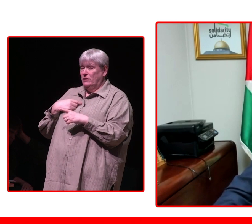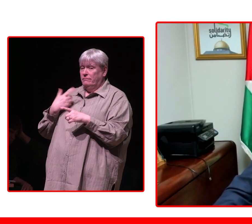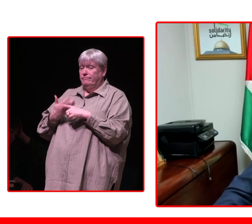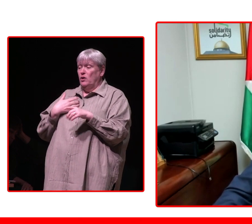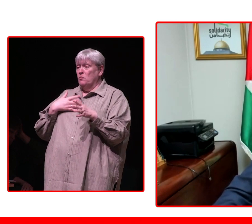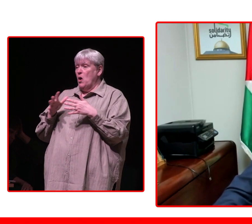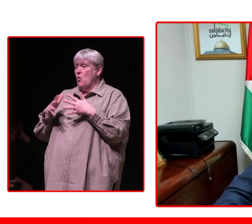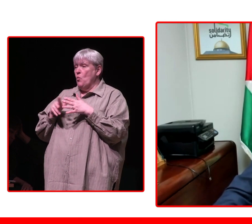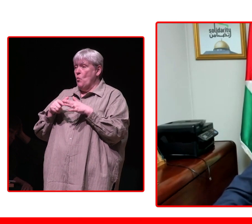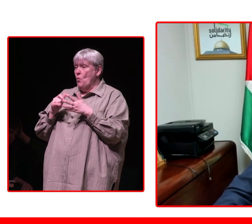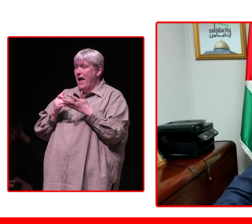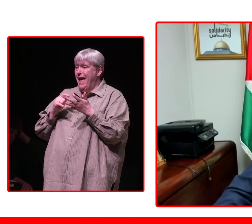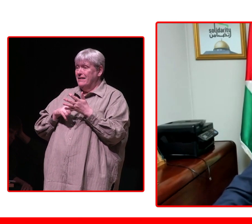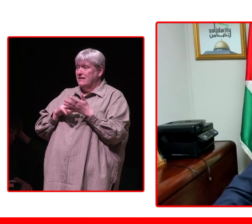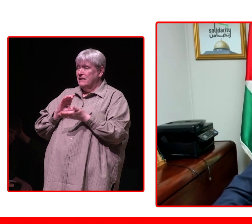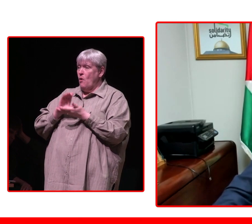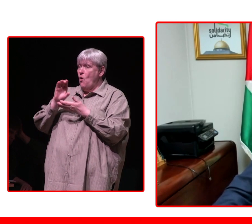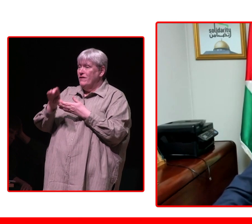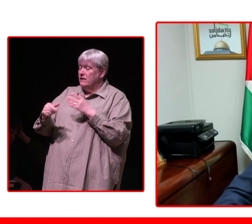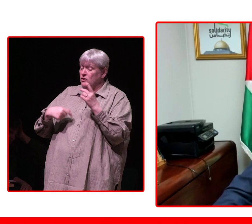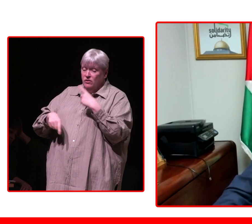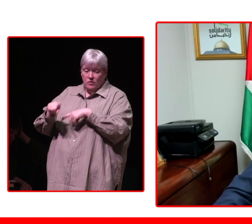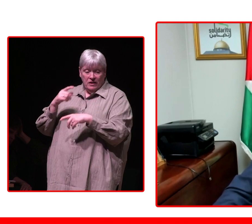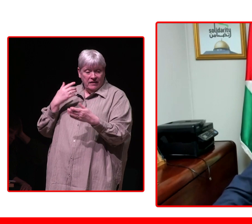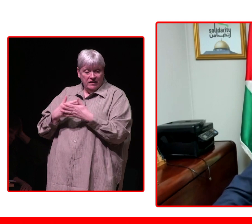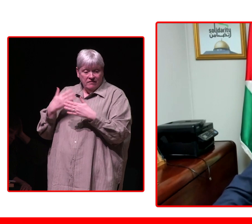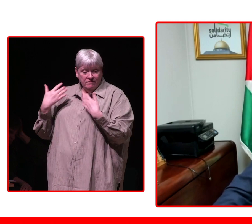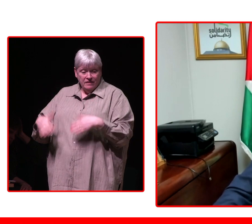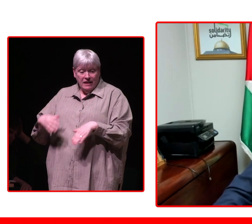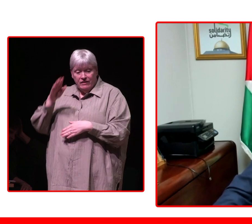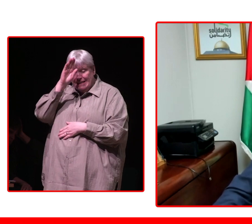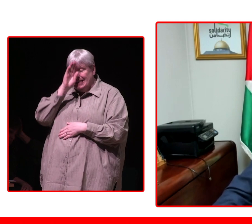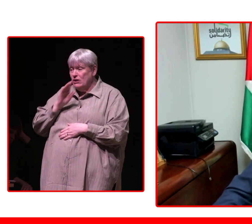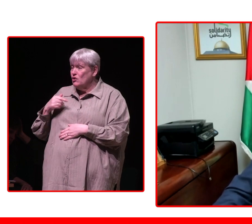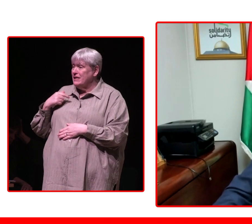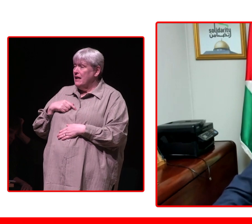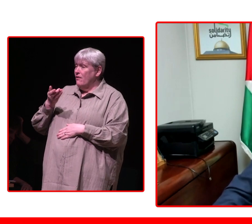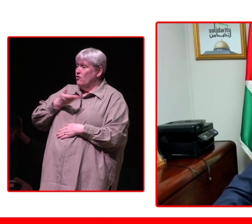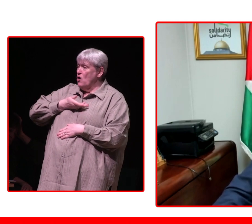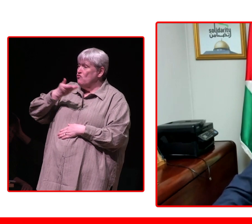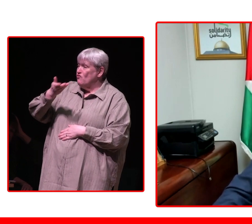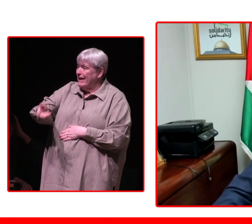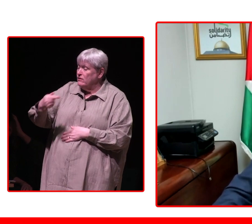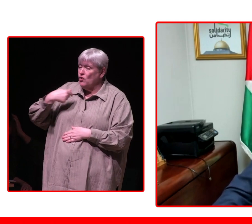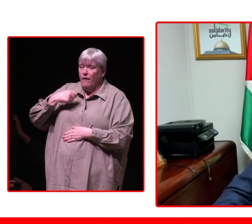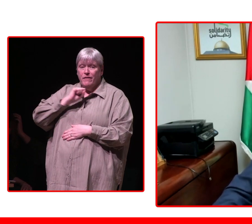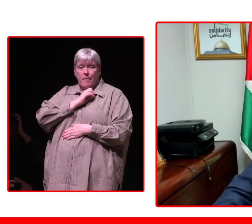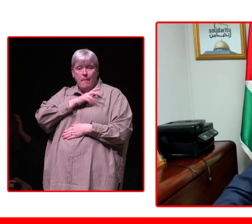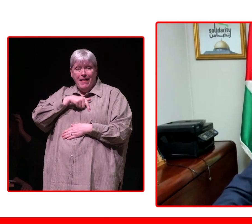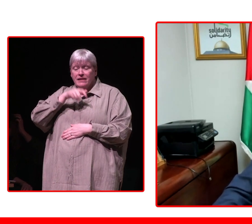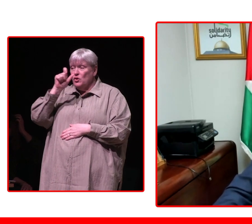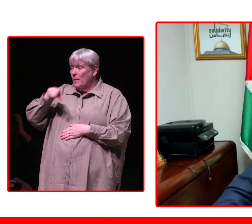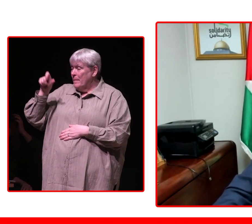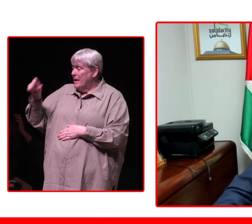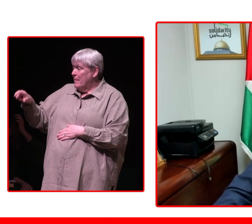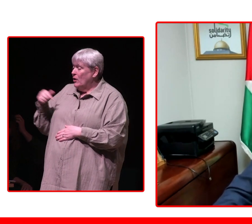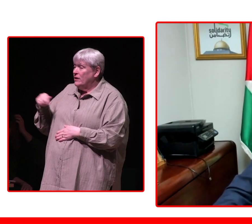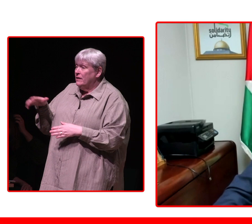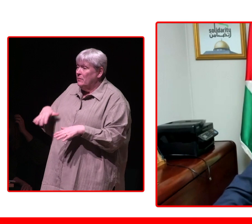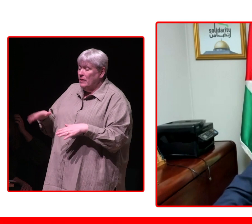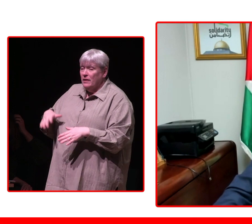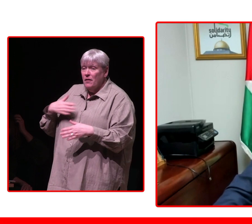the rights of Palestine's native population. Britain promised European Jewry a homeland in Palestine with